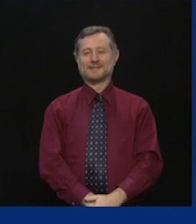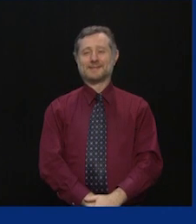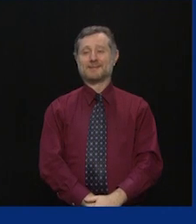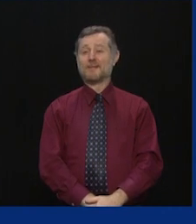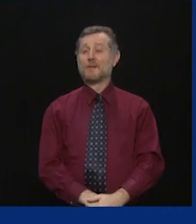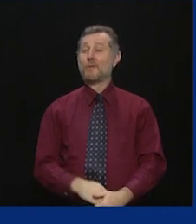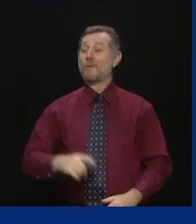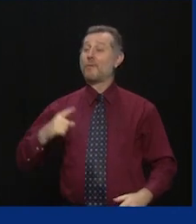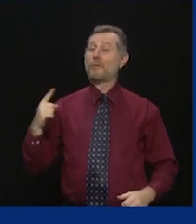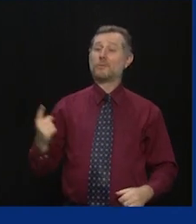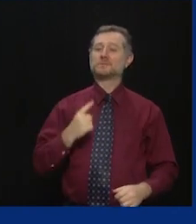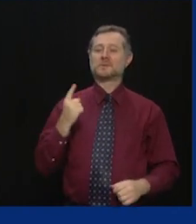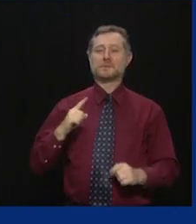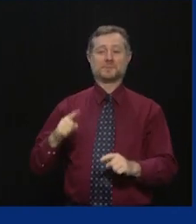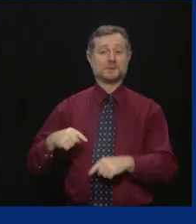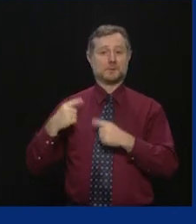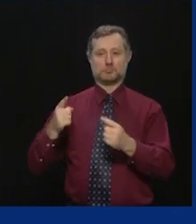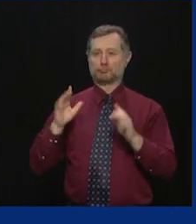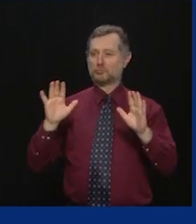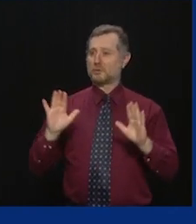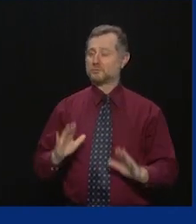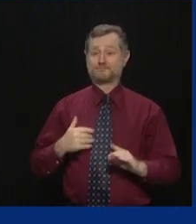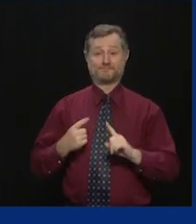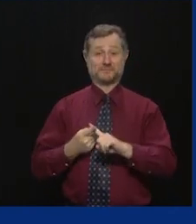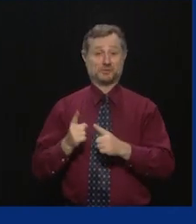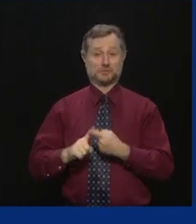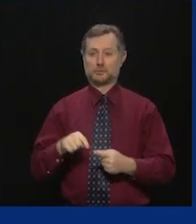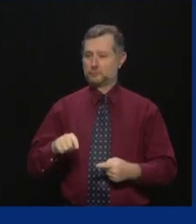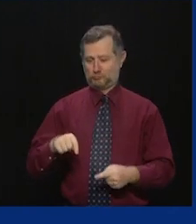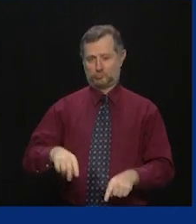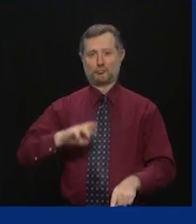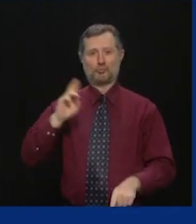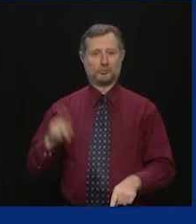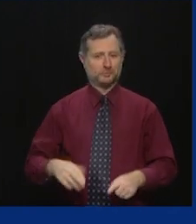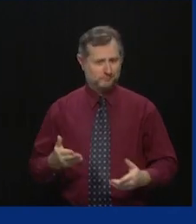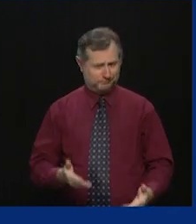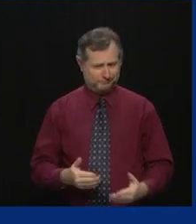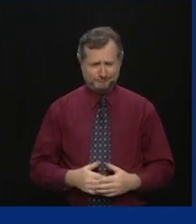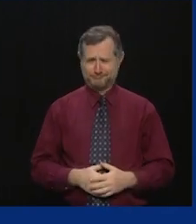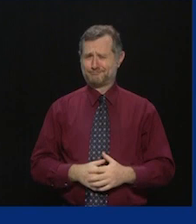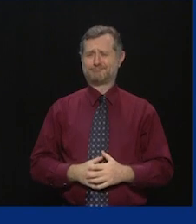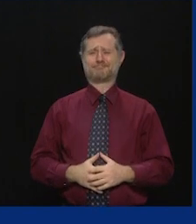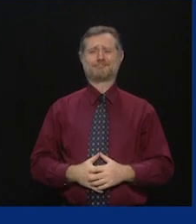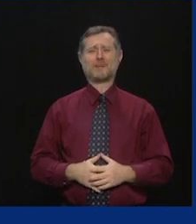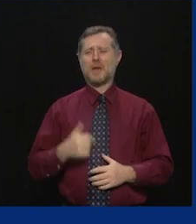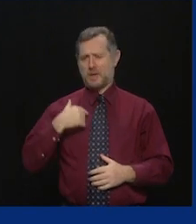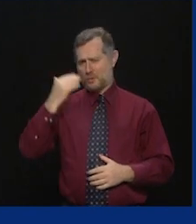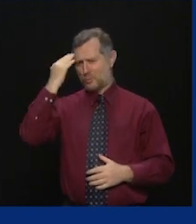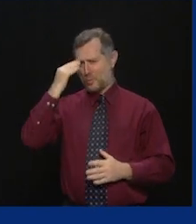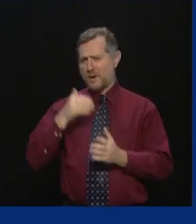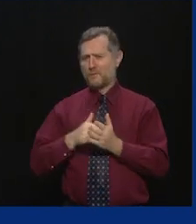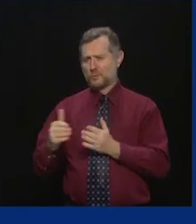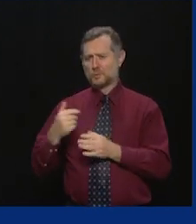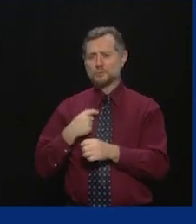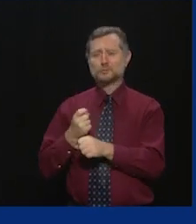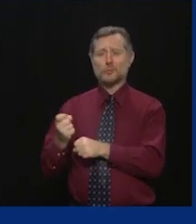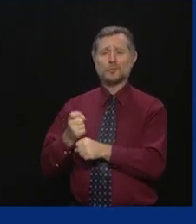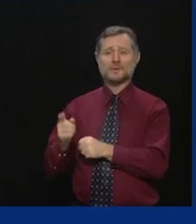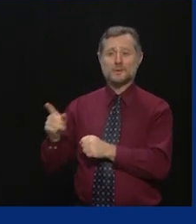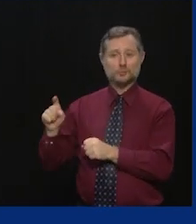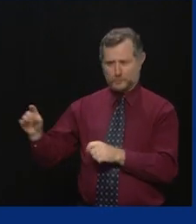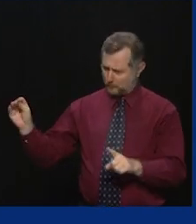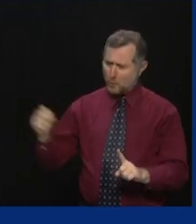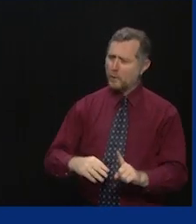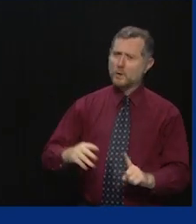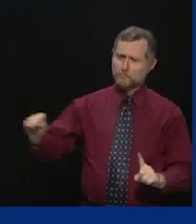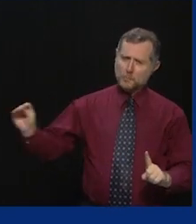been a great friend to Rochester, and I know I often joke about how you need to just move here because you're